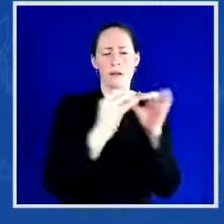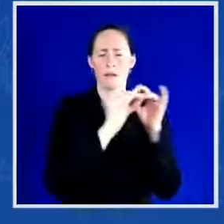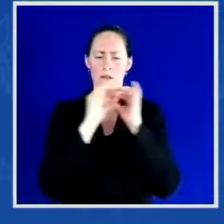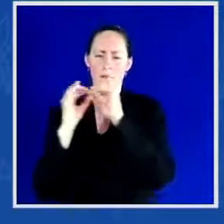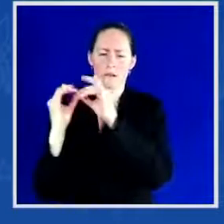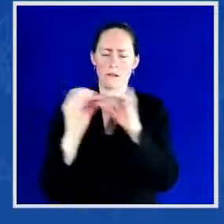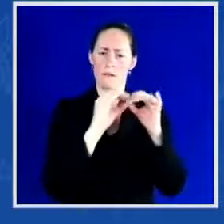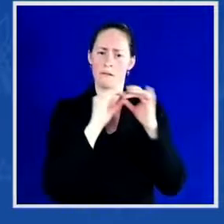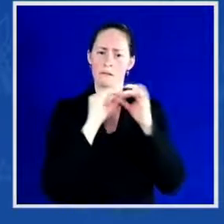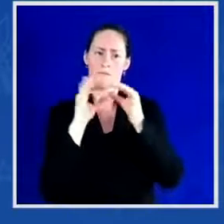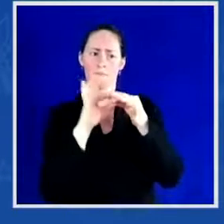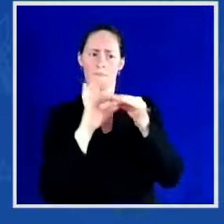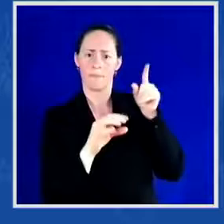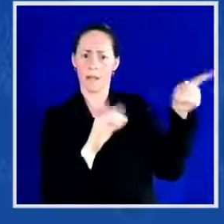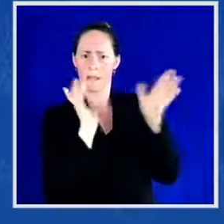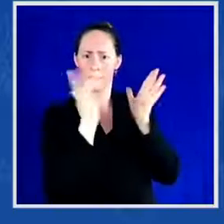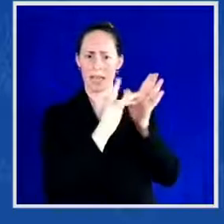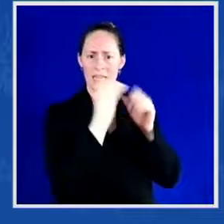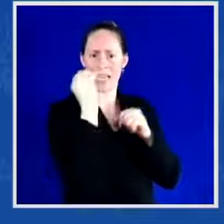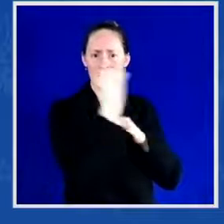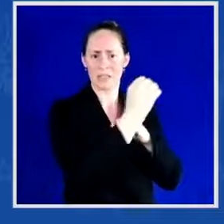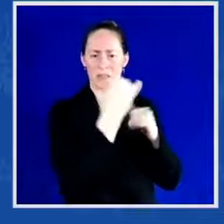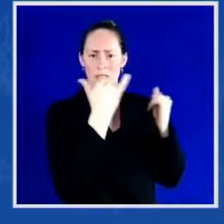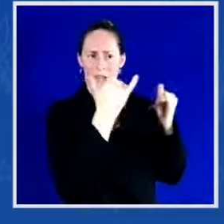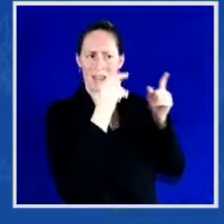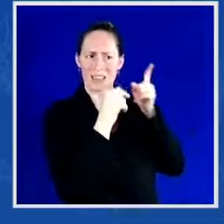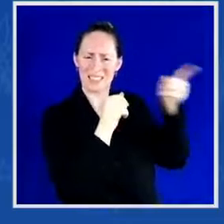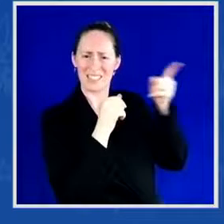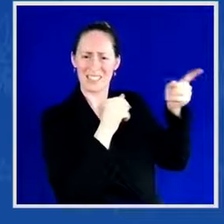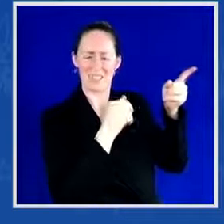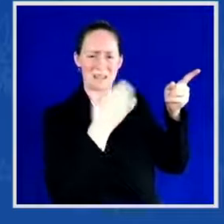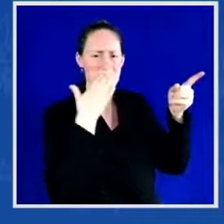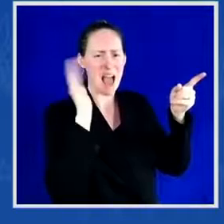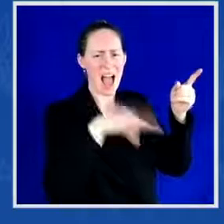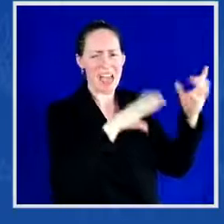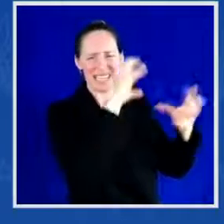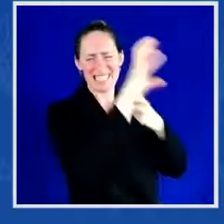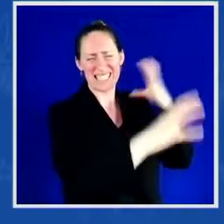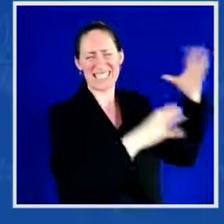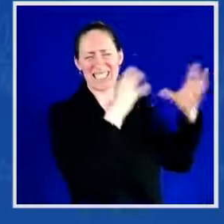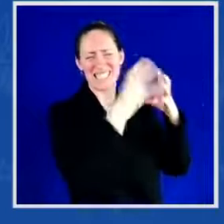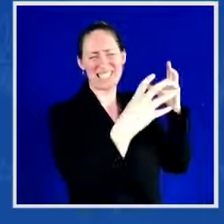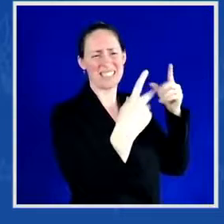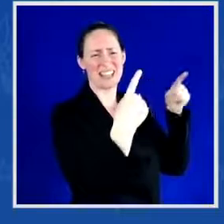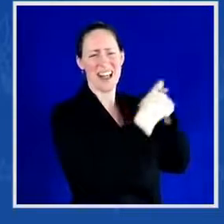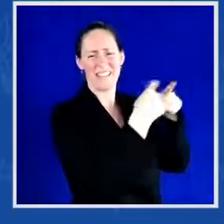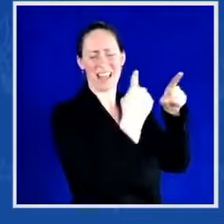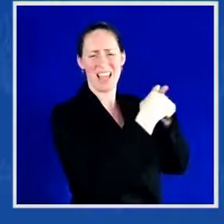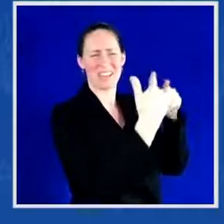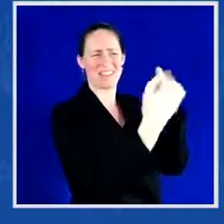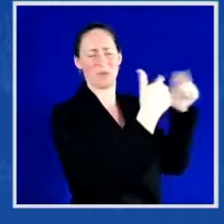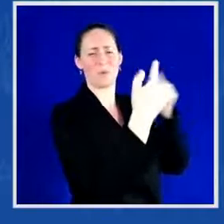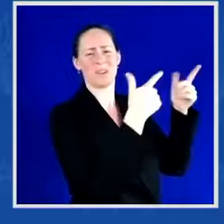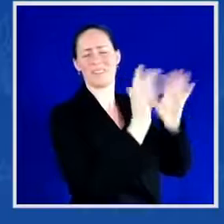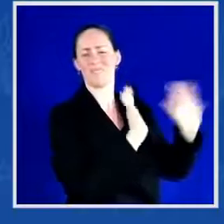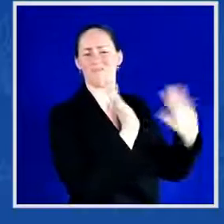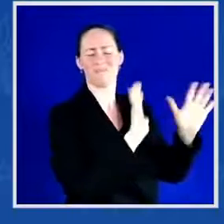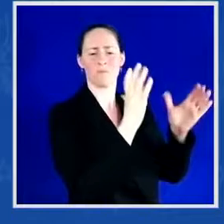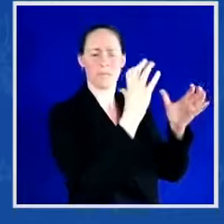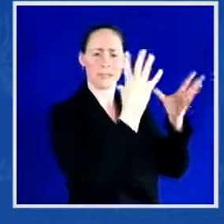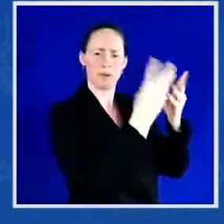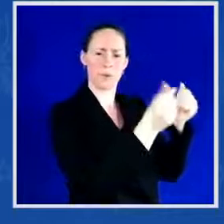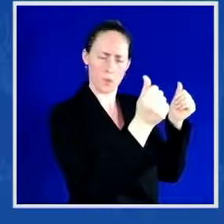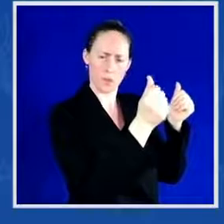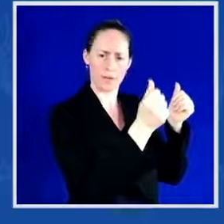we've seen in previous years when the hostilities have broken out. I extend my sincere gratitude to President al-Sisi